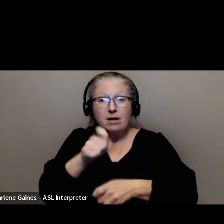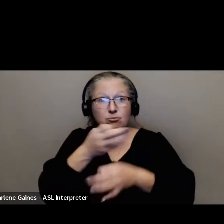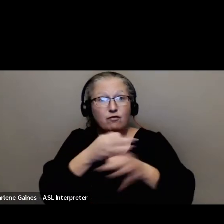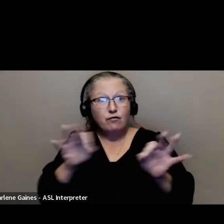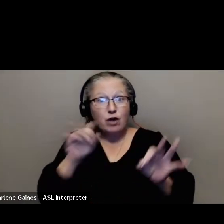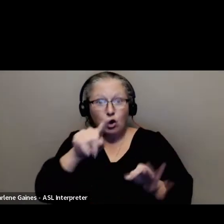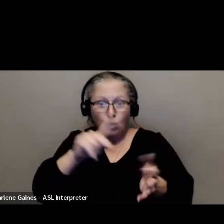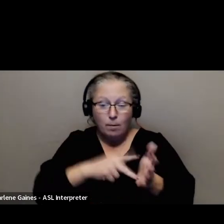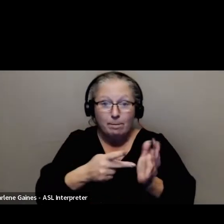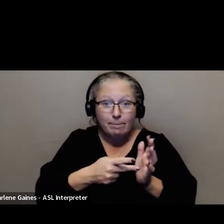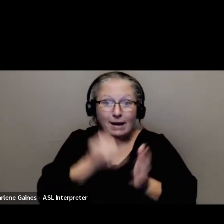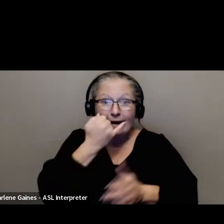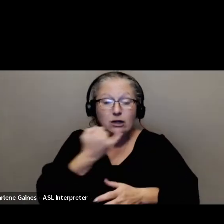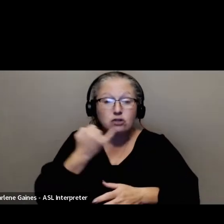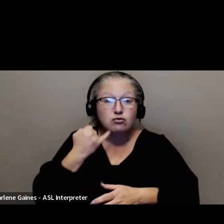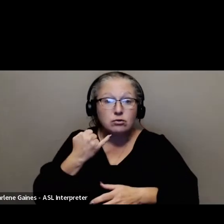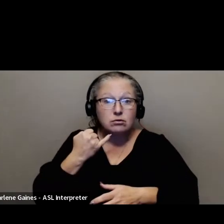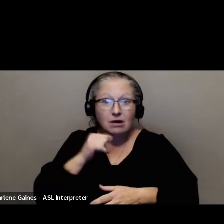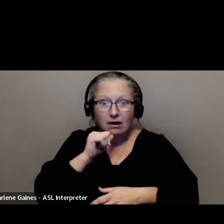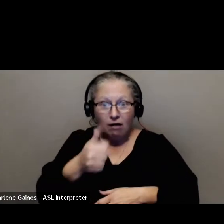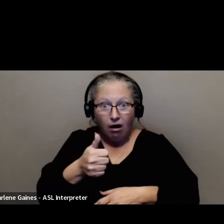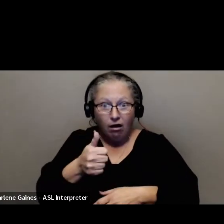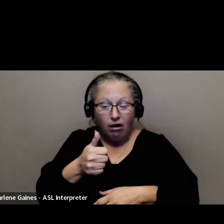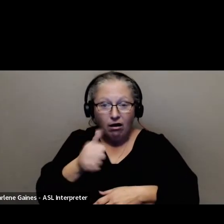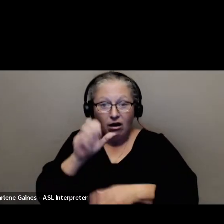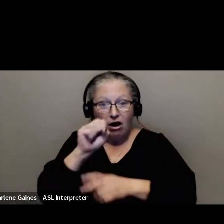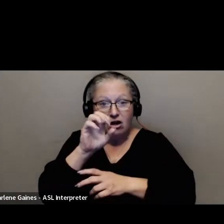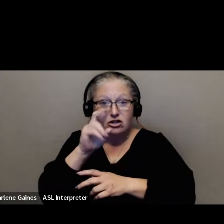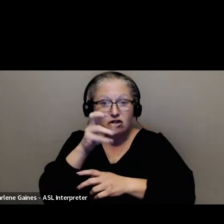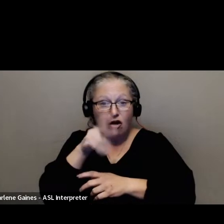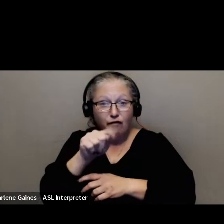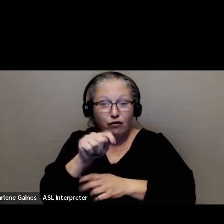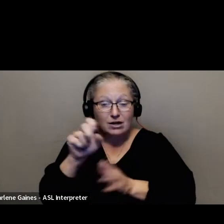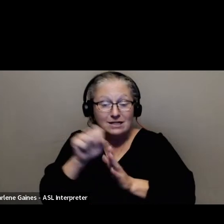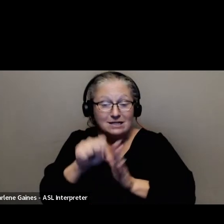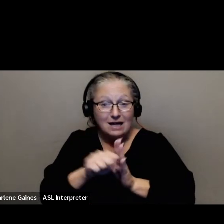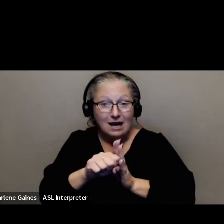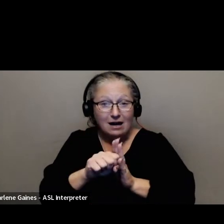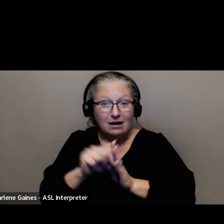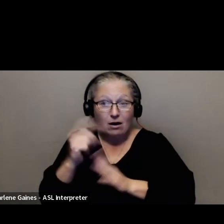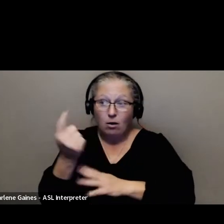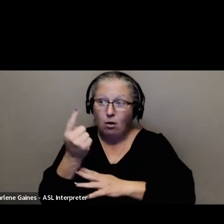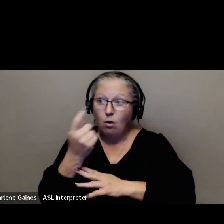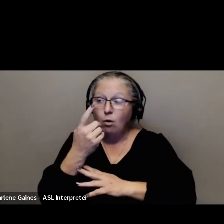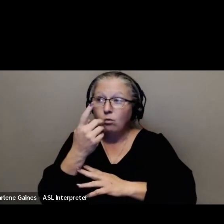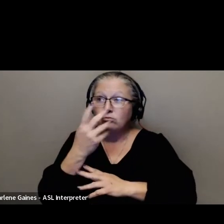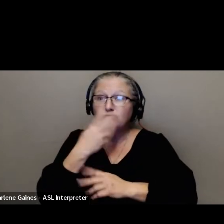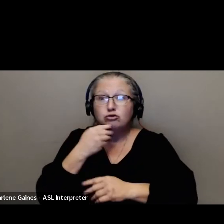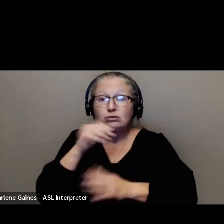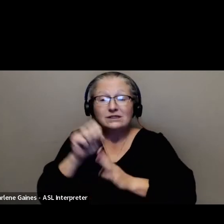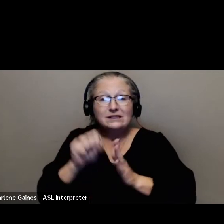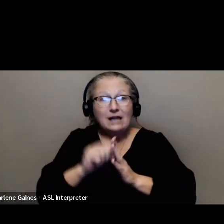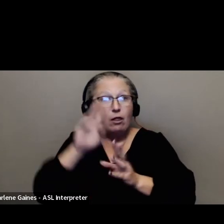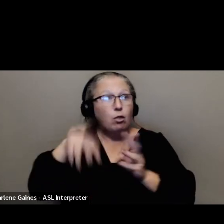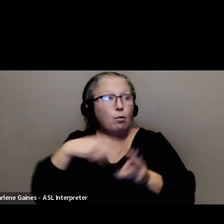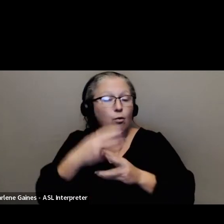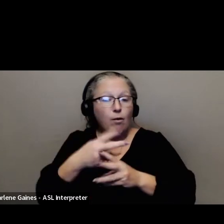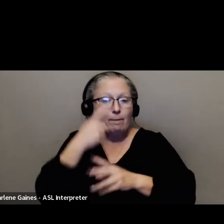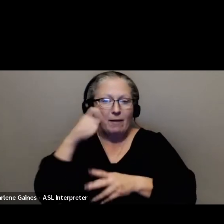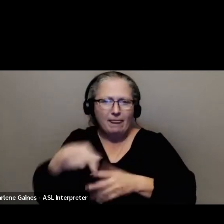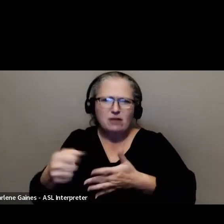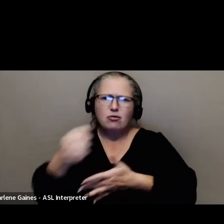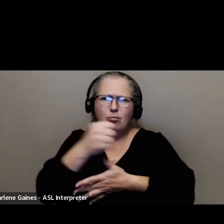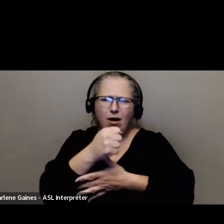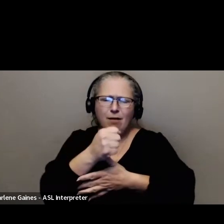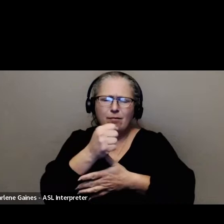mean Israel isn't a sovereign state? The lone Jewish state in the world? Because this is a primary source